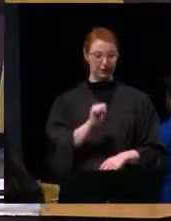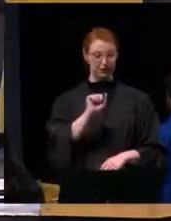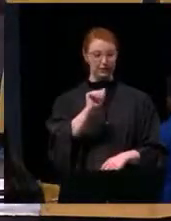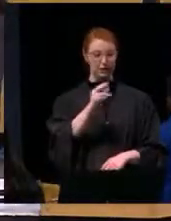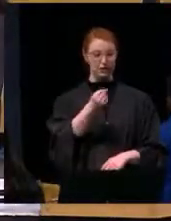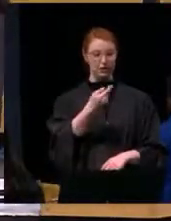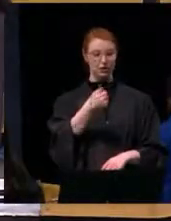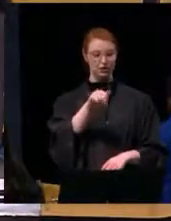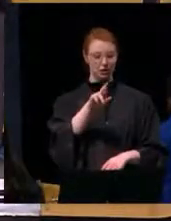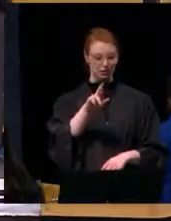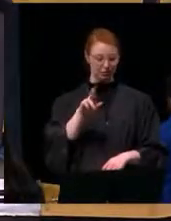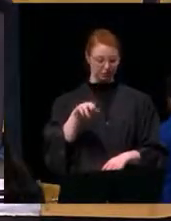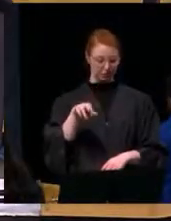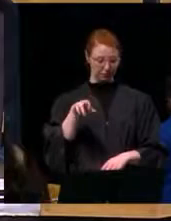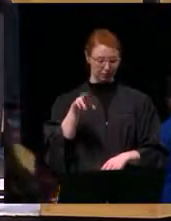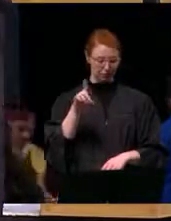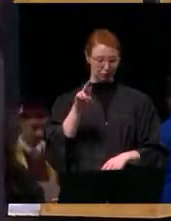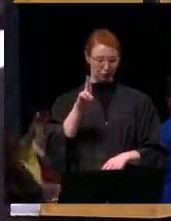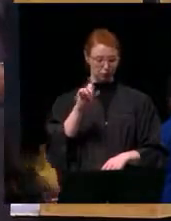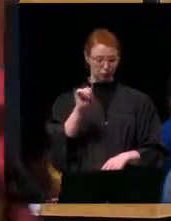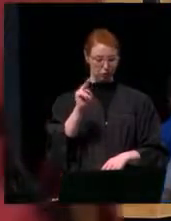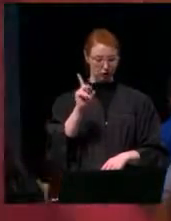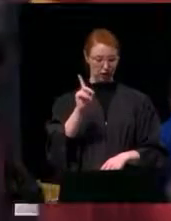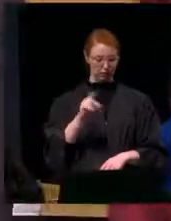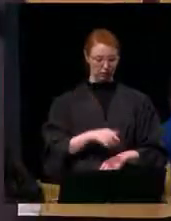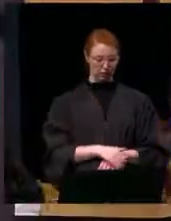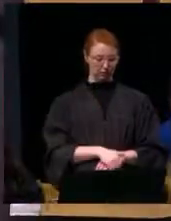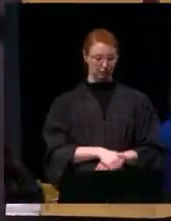Sasha Durand.